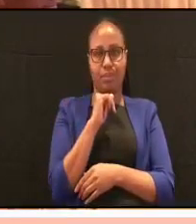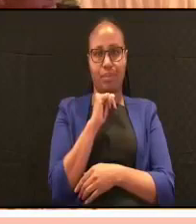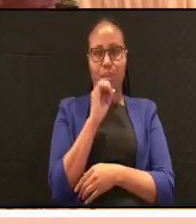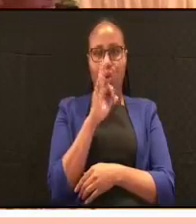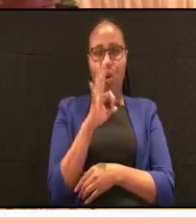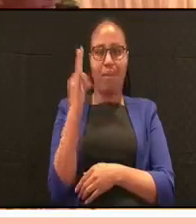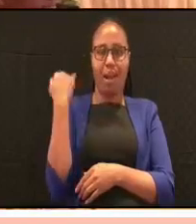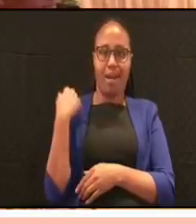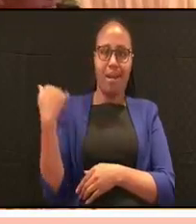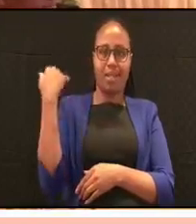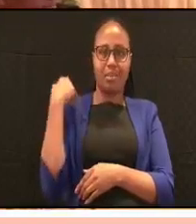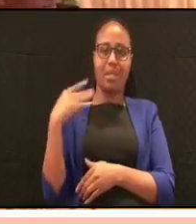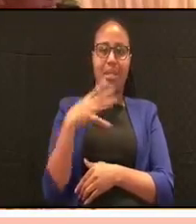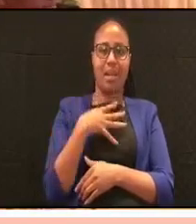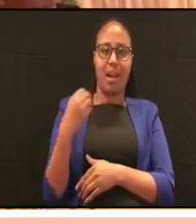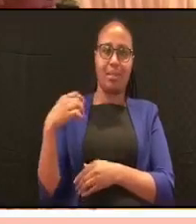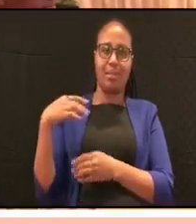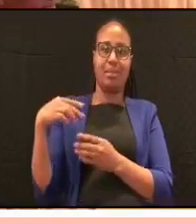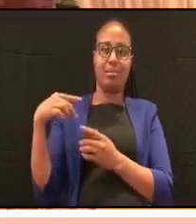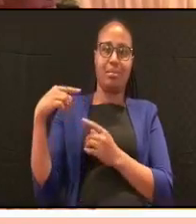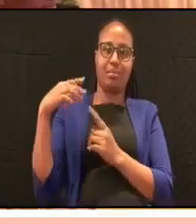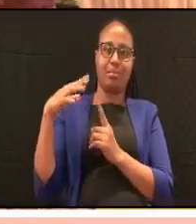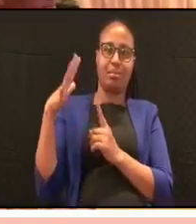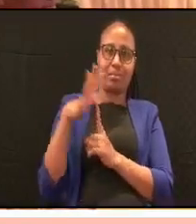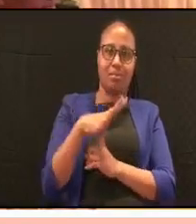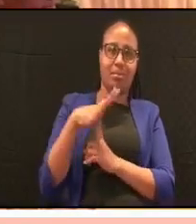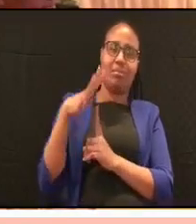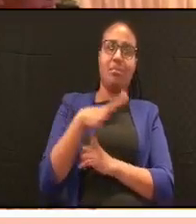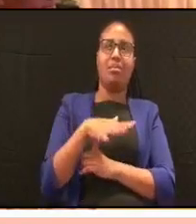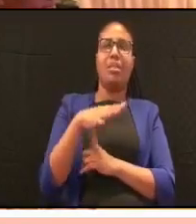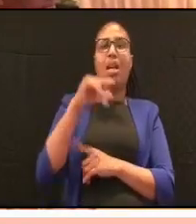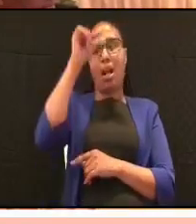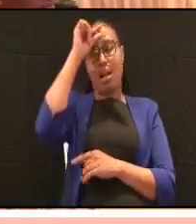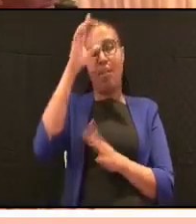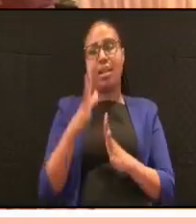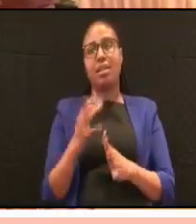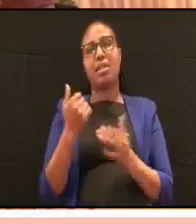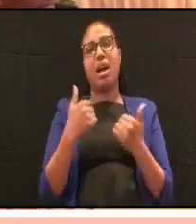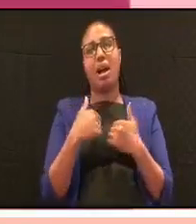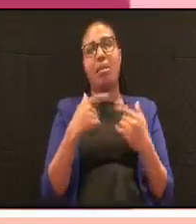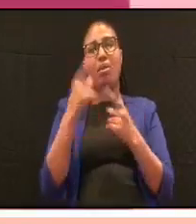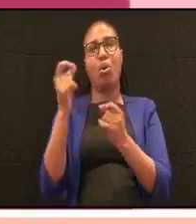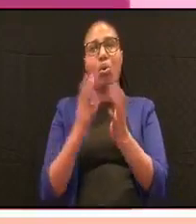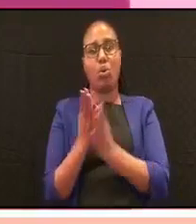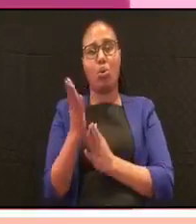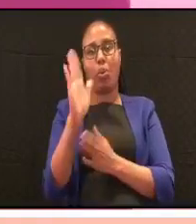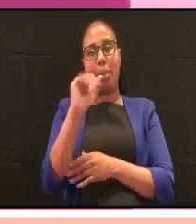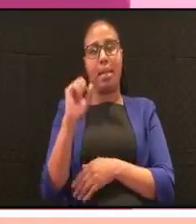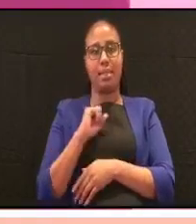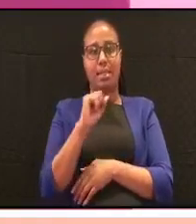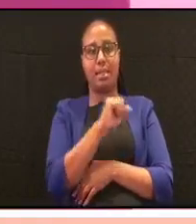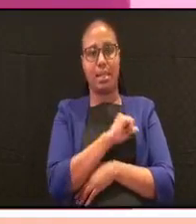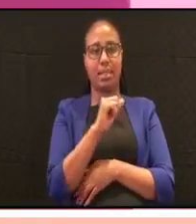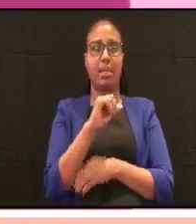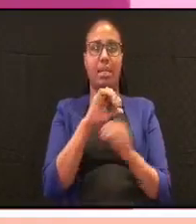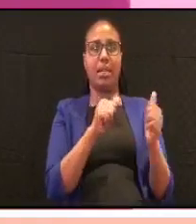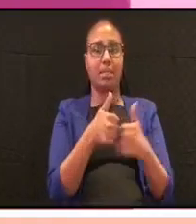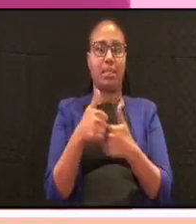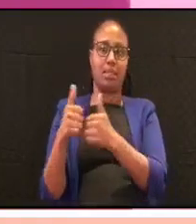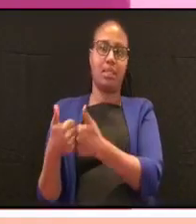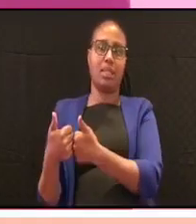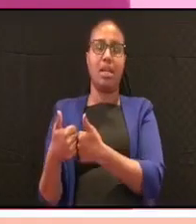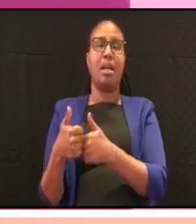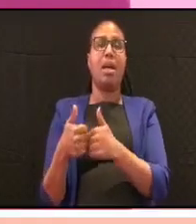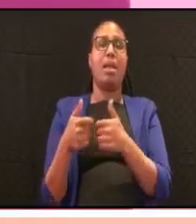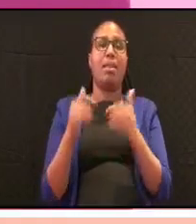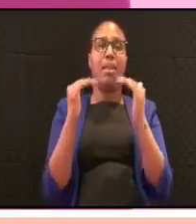of the harassment and intimidation governors have undergone through by state agencies.